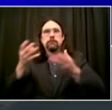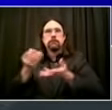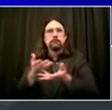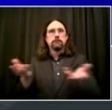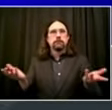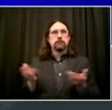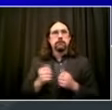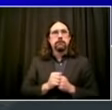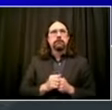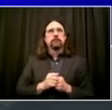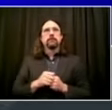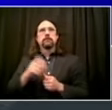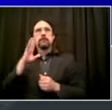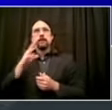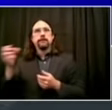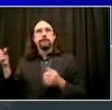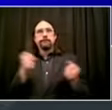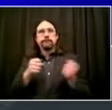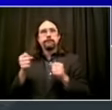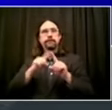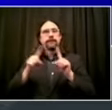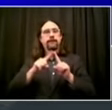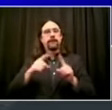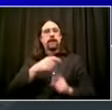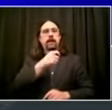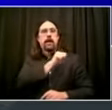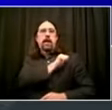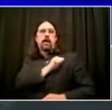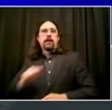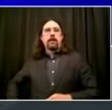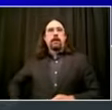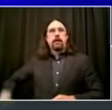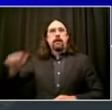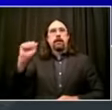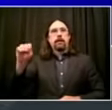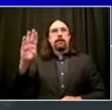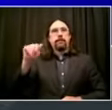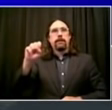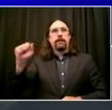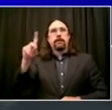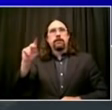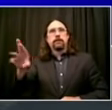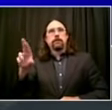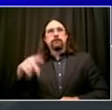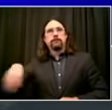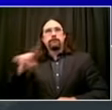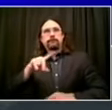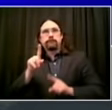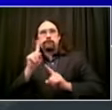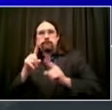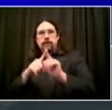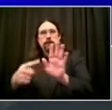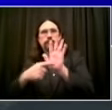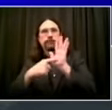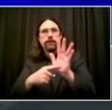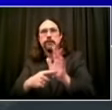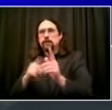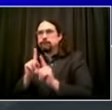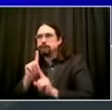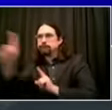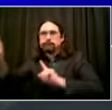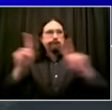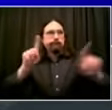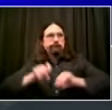deeply steeped in their communities with the ability to bring the concerns of the community to the highest levels of the NYPD, to bring